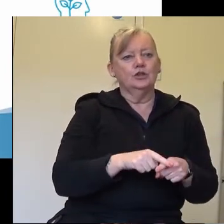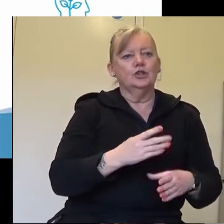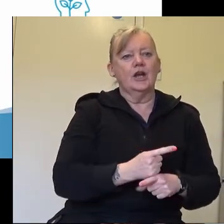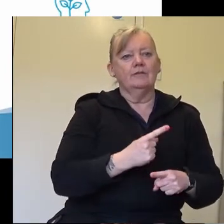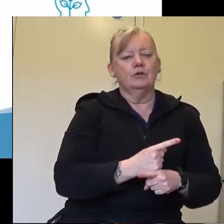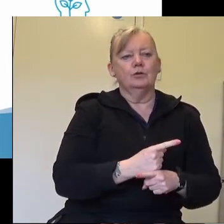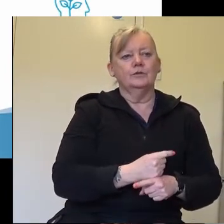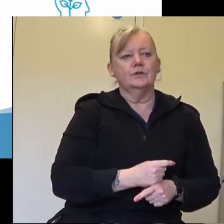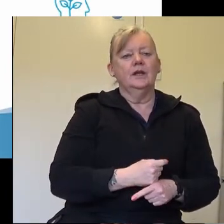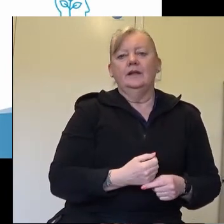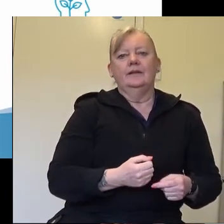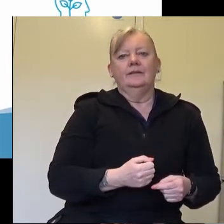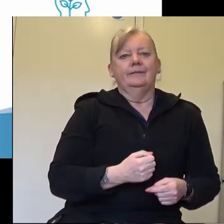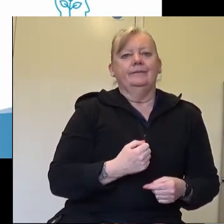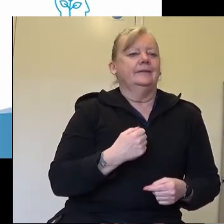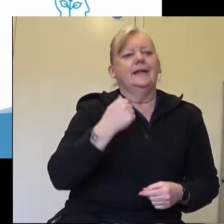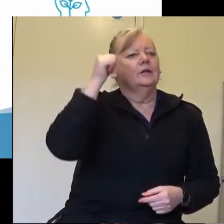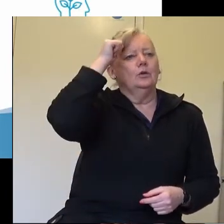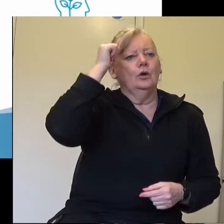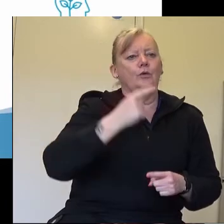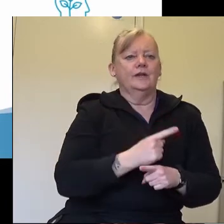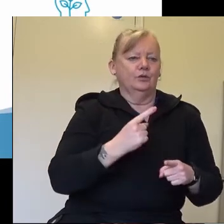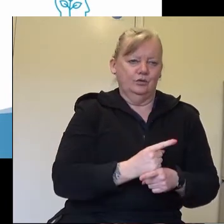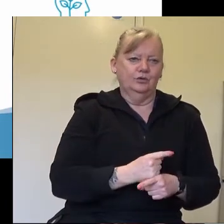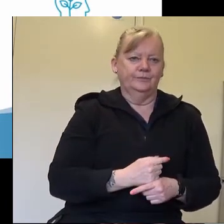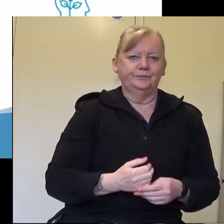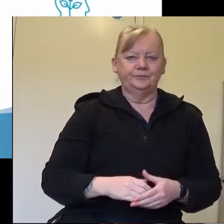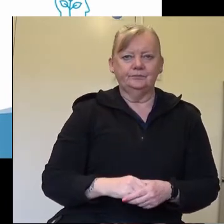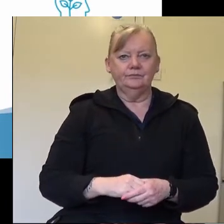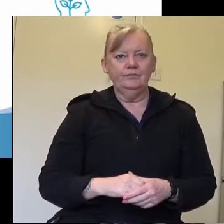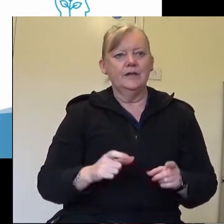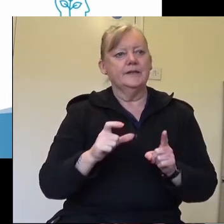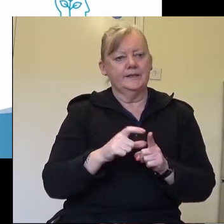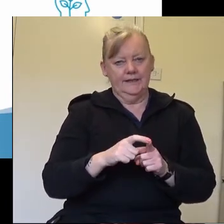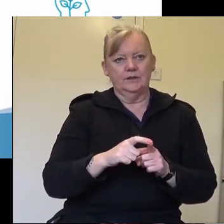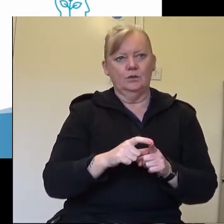people they know, if they're playing the public side of it. So Discord,